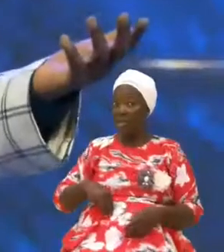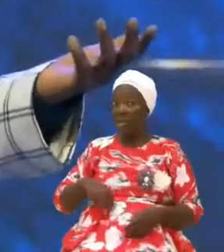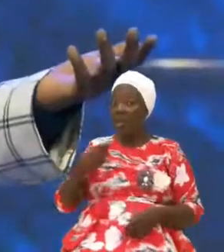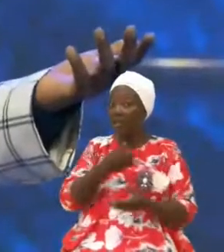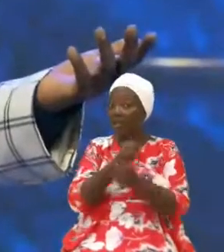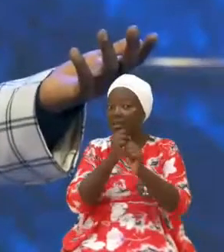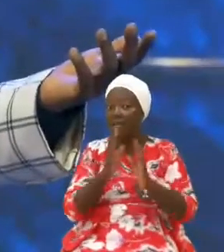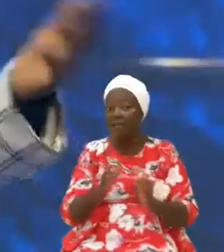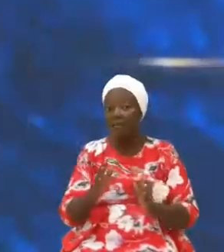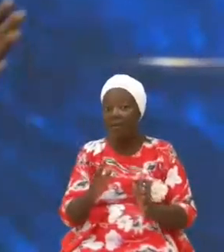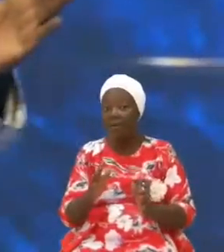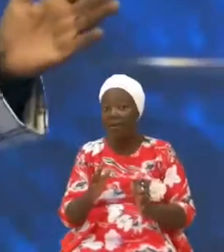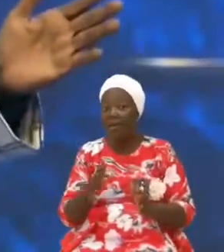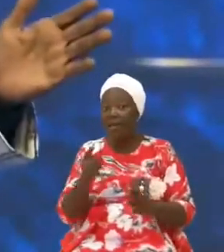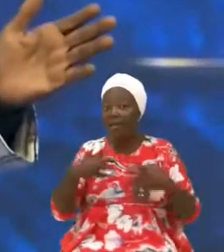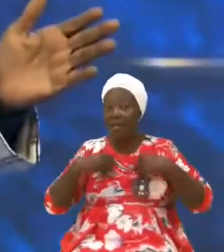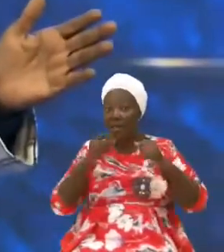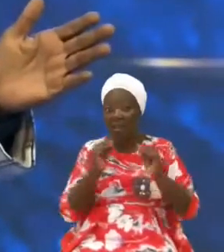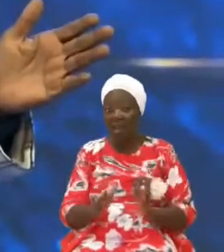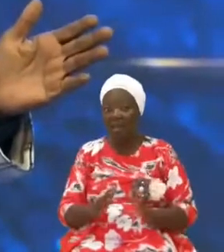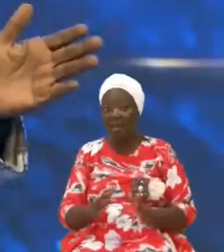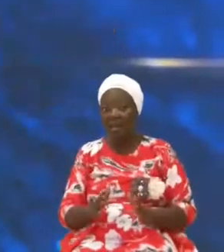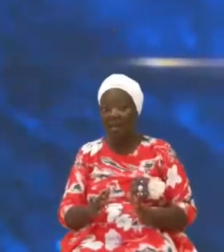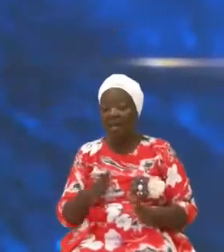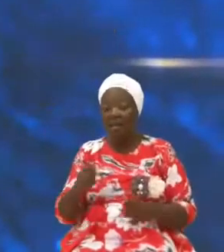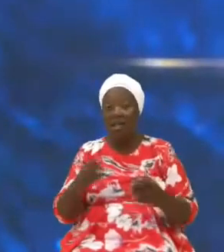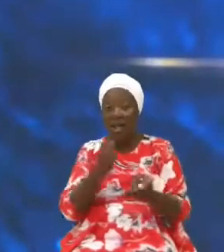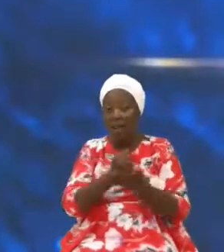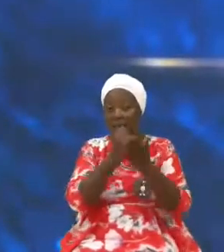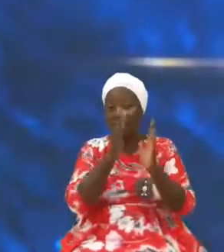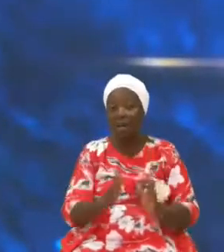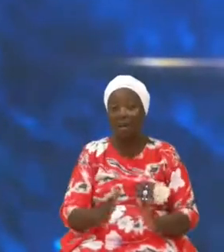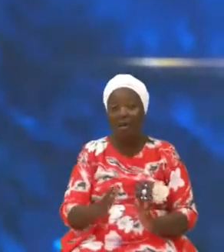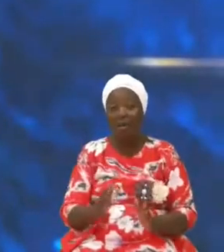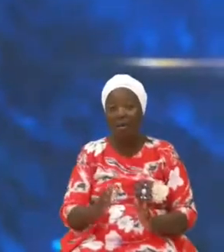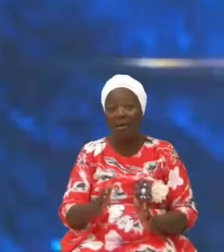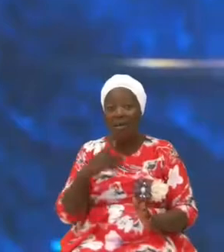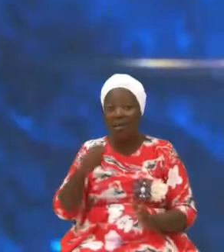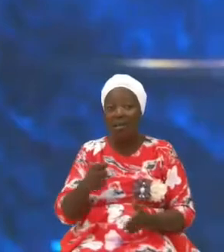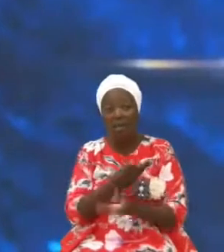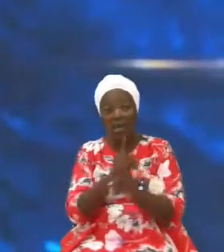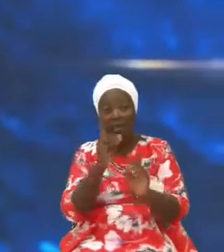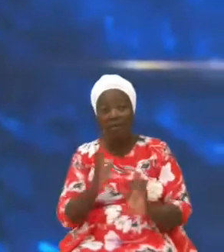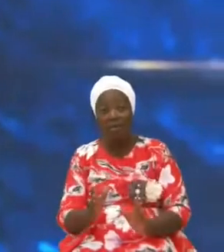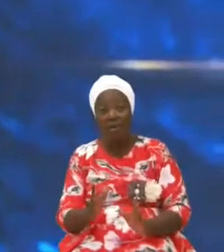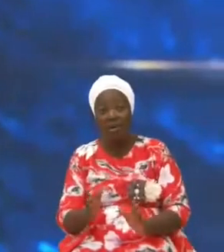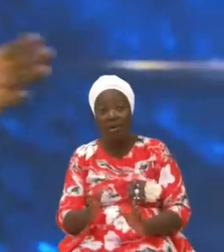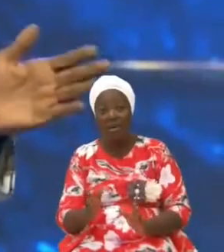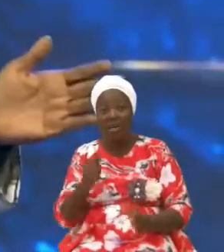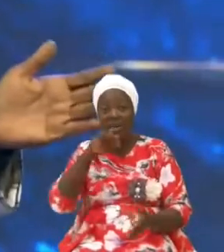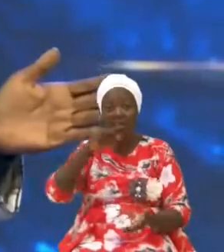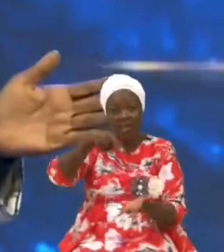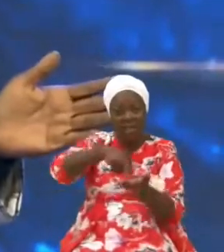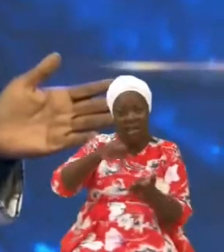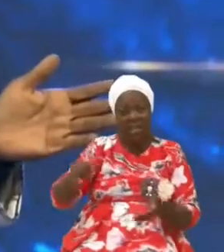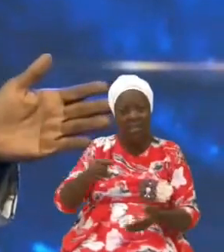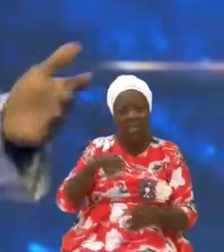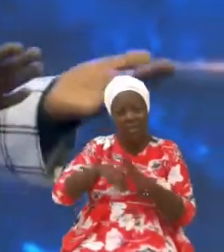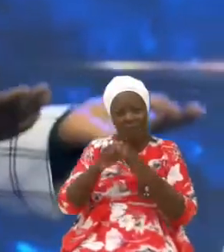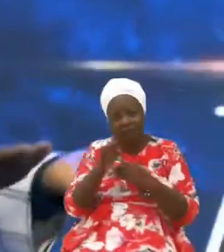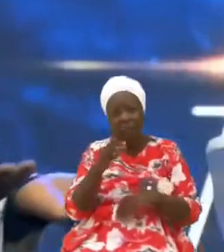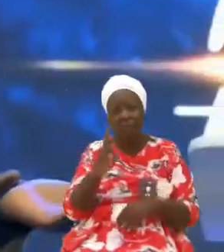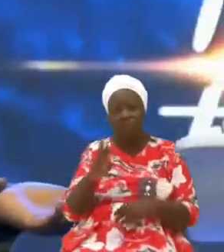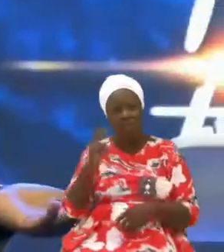people like that. The Messiah, the Savior, the Healer, the Helper,